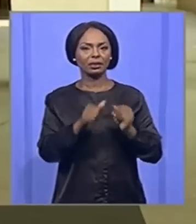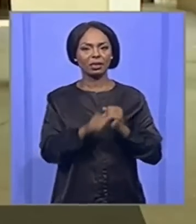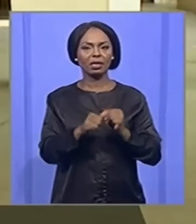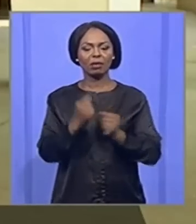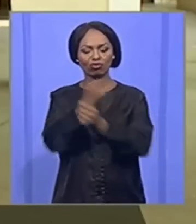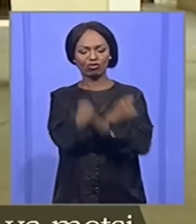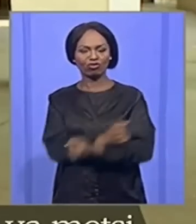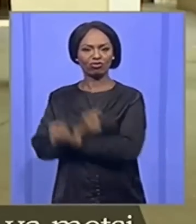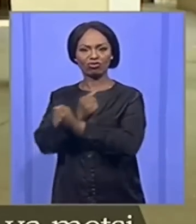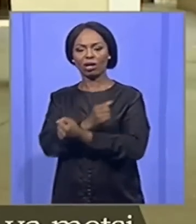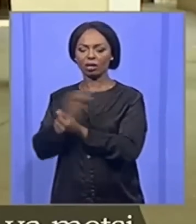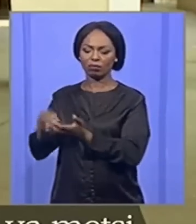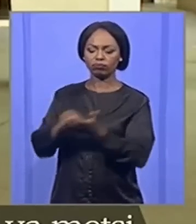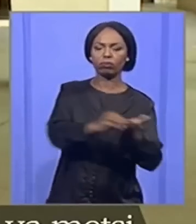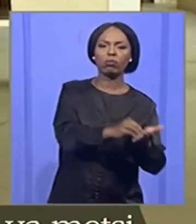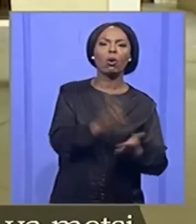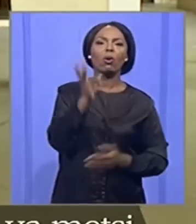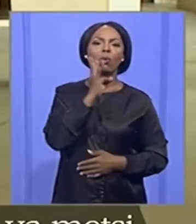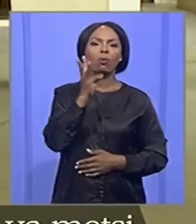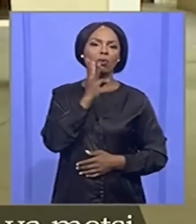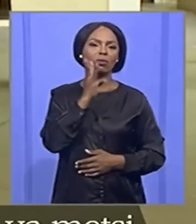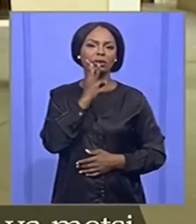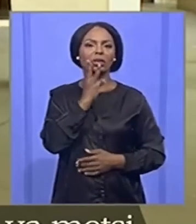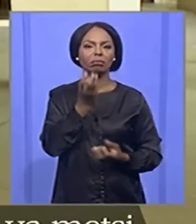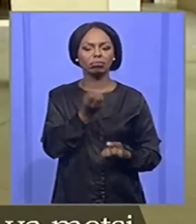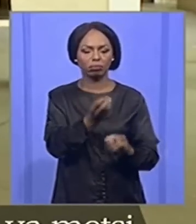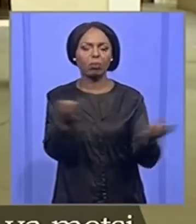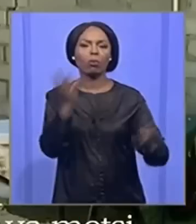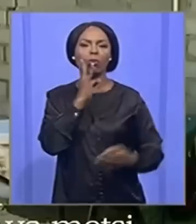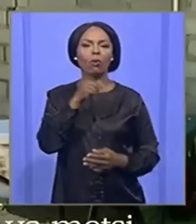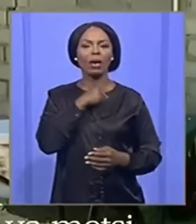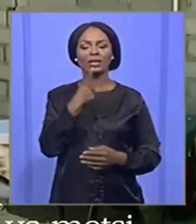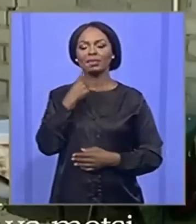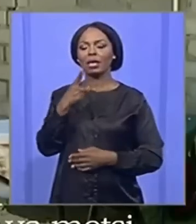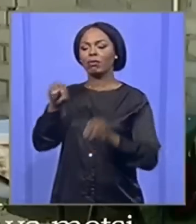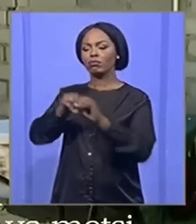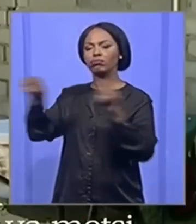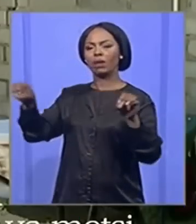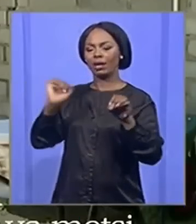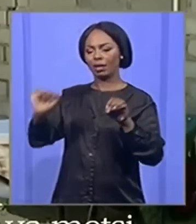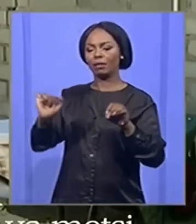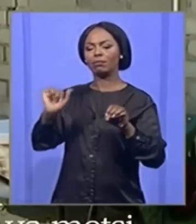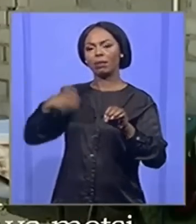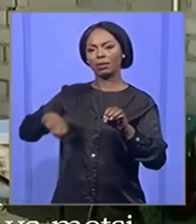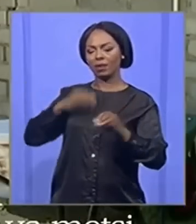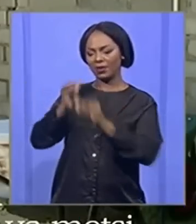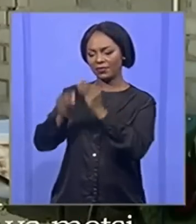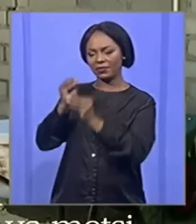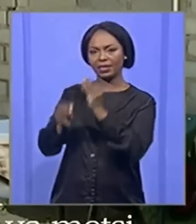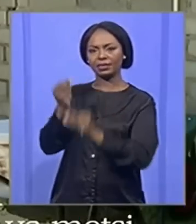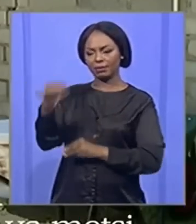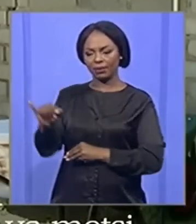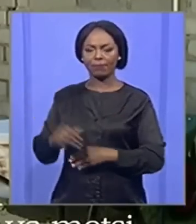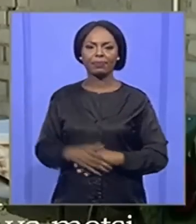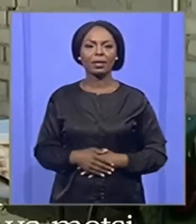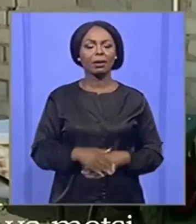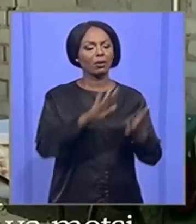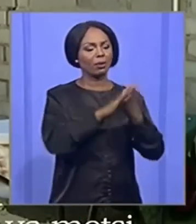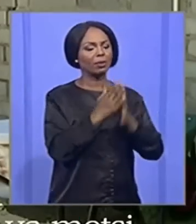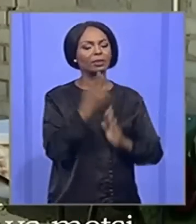metsi bathong nakonyana ena ya hore o ntse ba lokisa pipe. Baahi ba ipileditse ho masepala hore o be